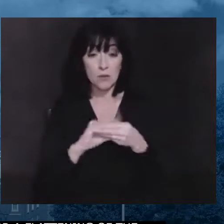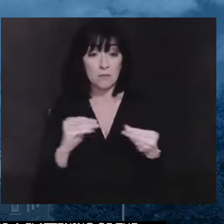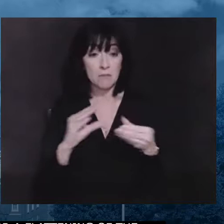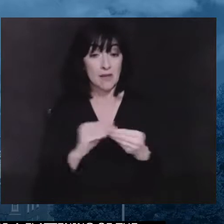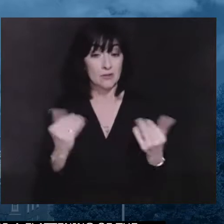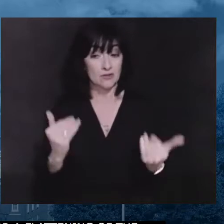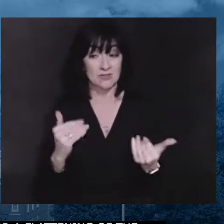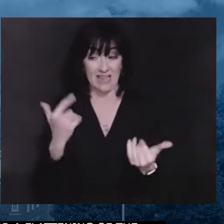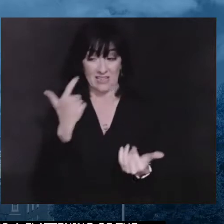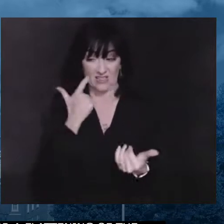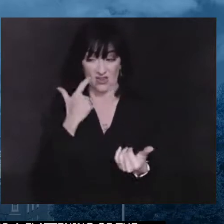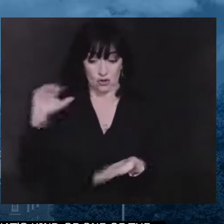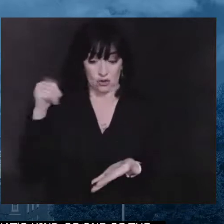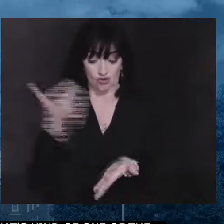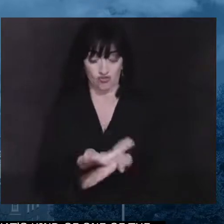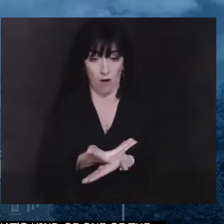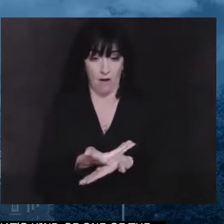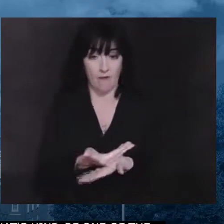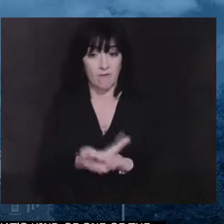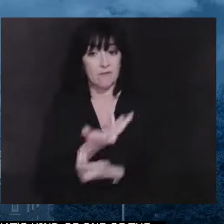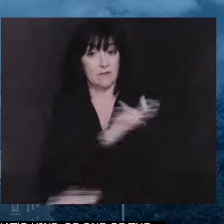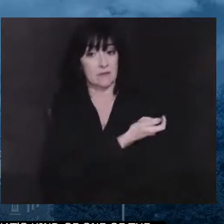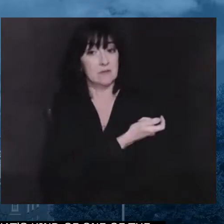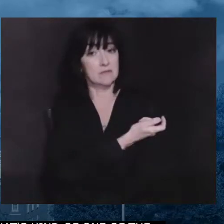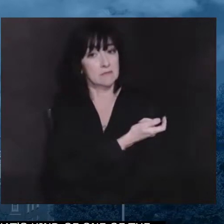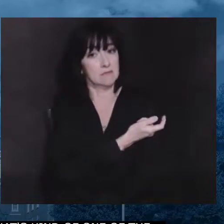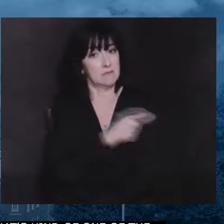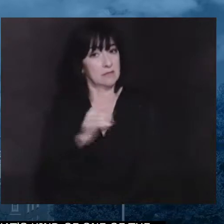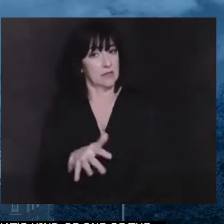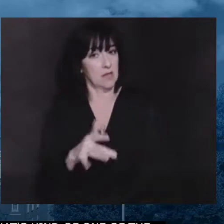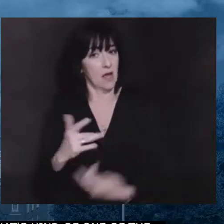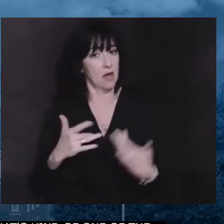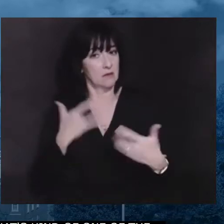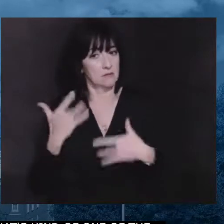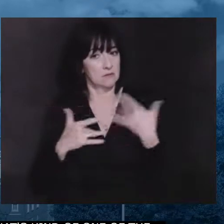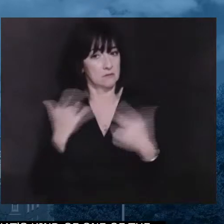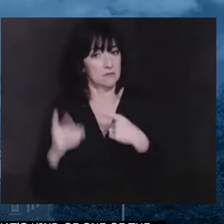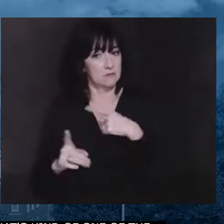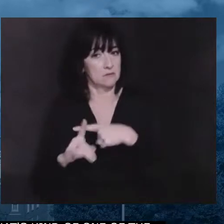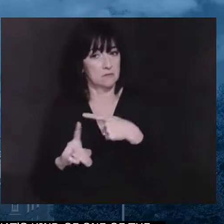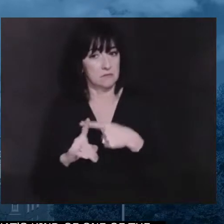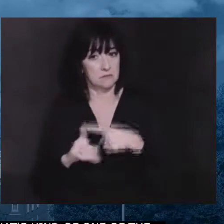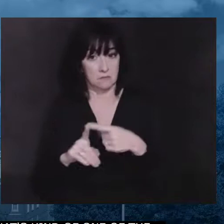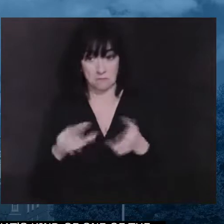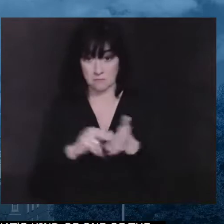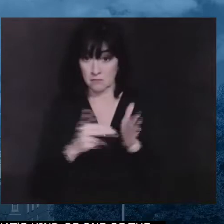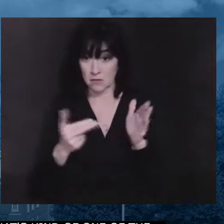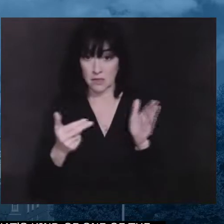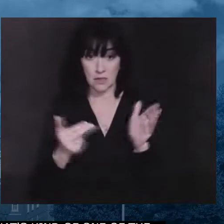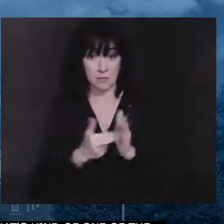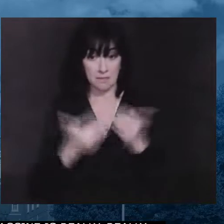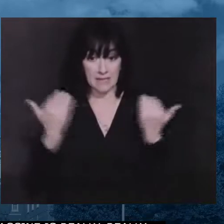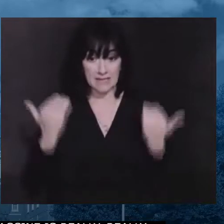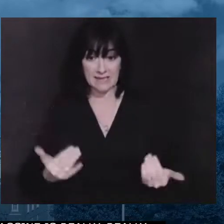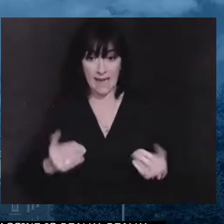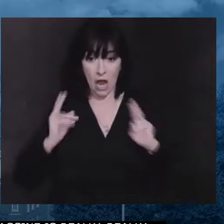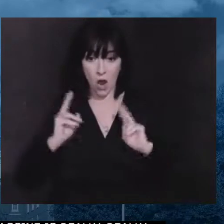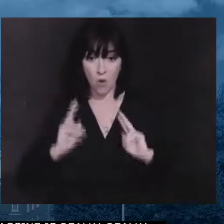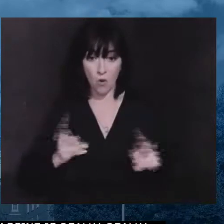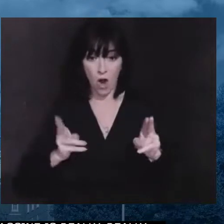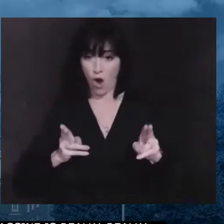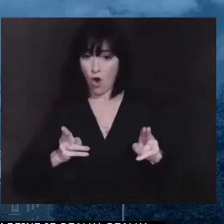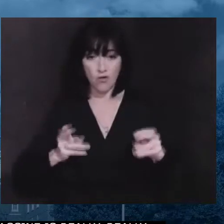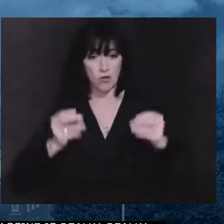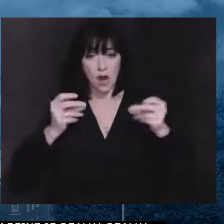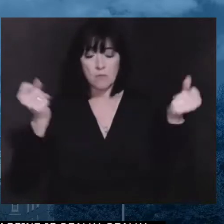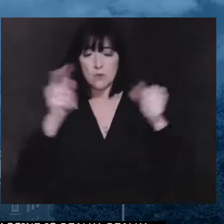arrival of the vaccine is really, really good news, but it's not the solution in the short term to the surge that we're